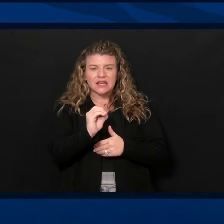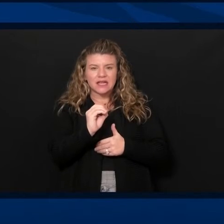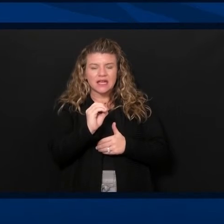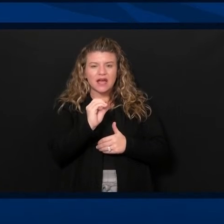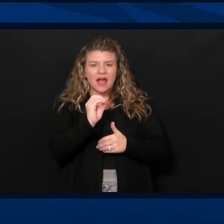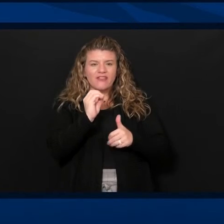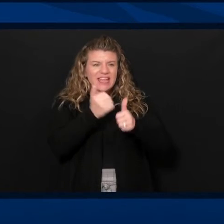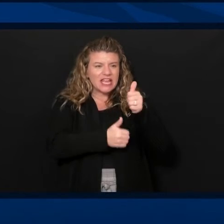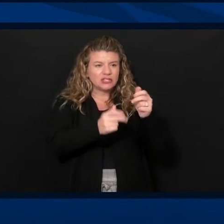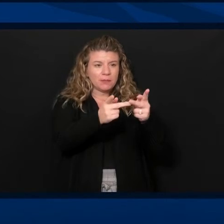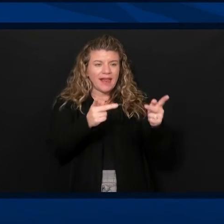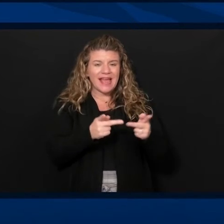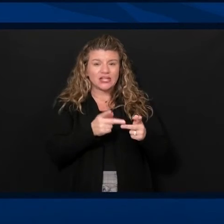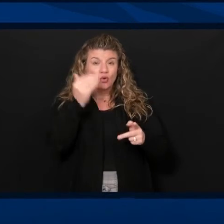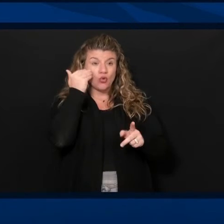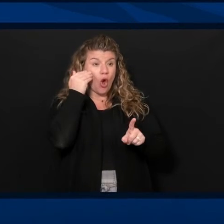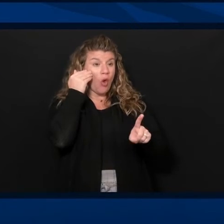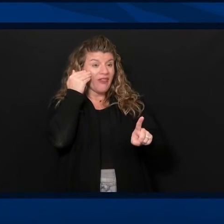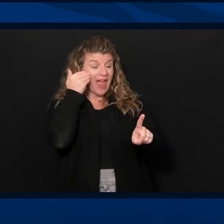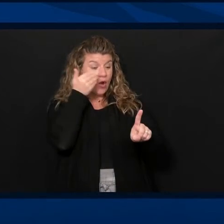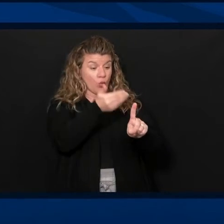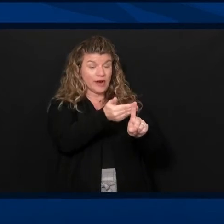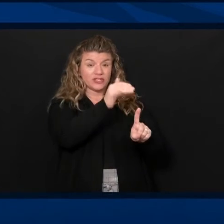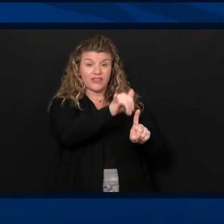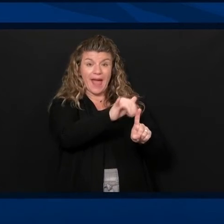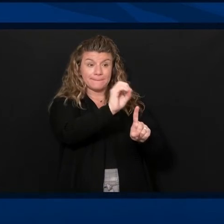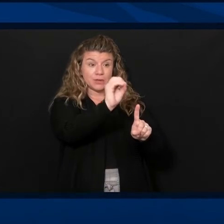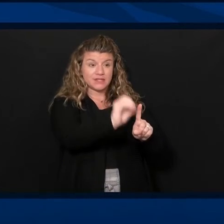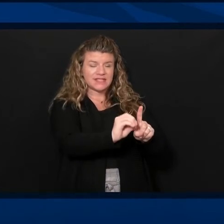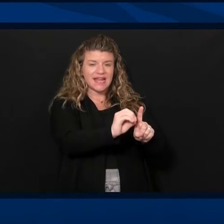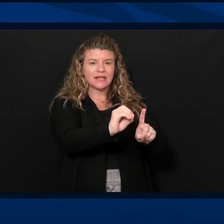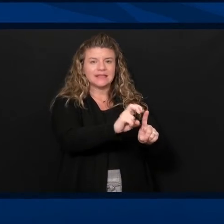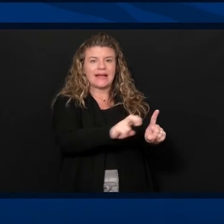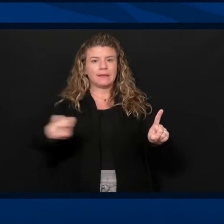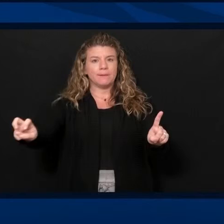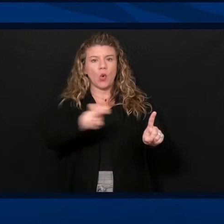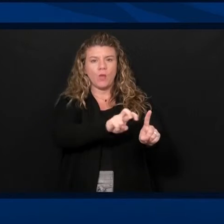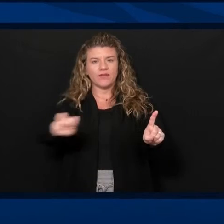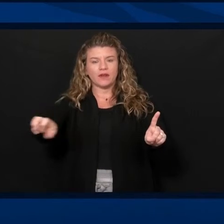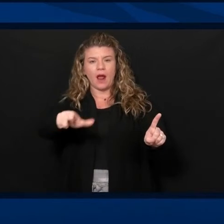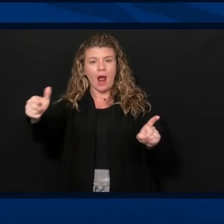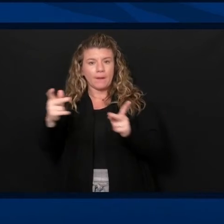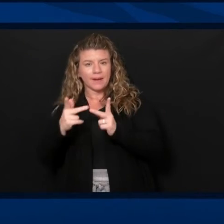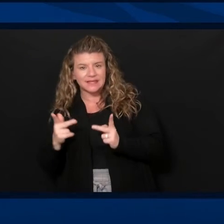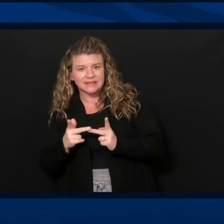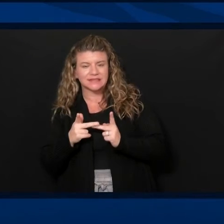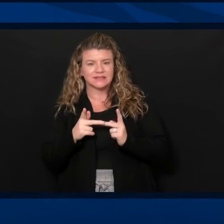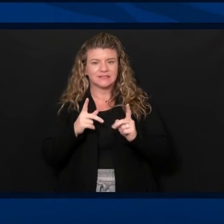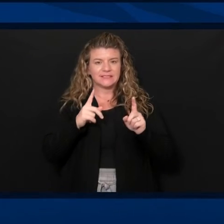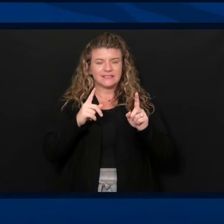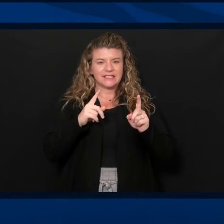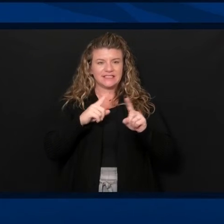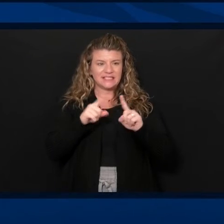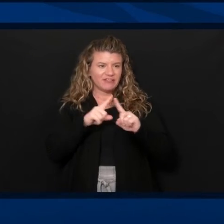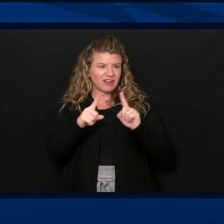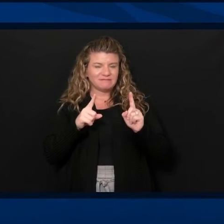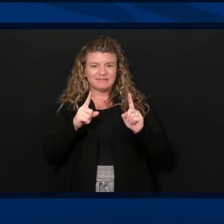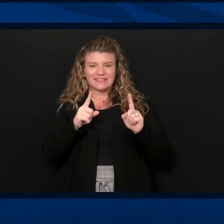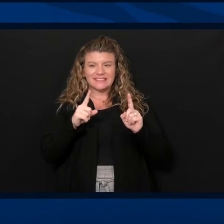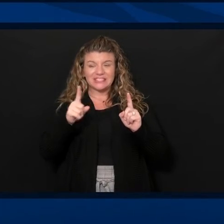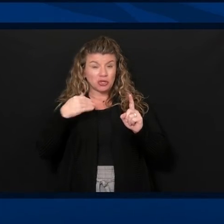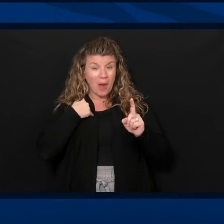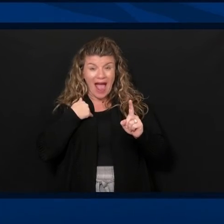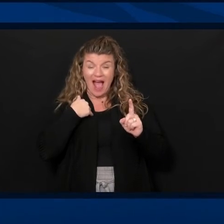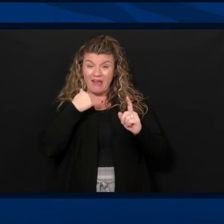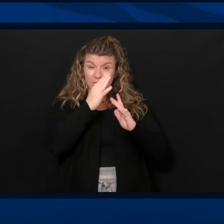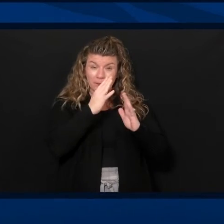make moves to transport some people to other hospitals in the state as referred to by Dr. Marsh,